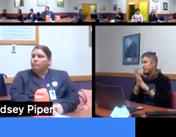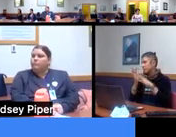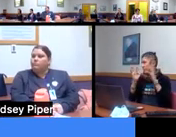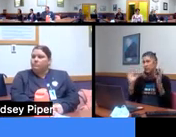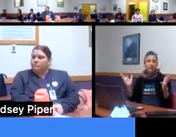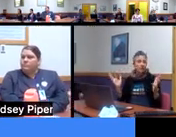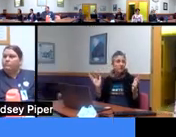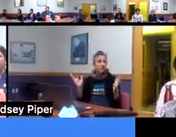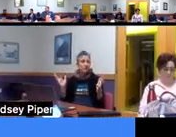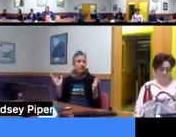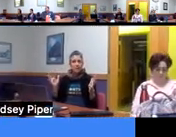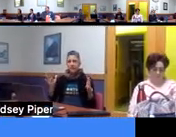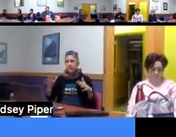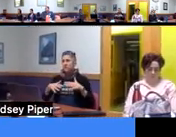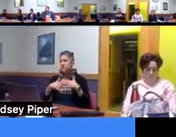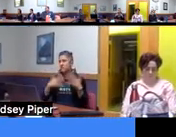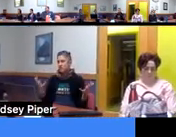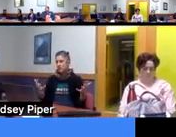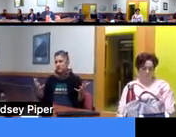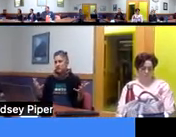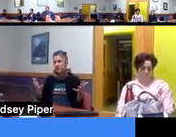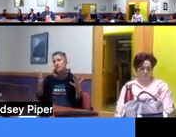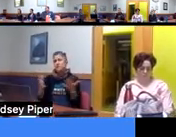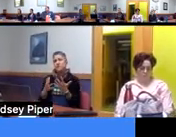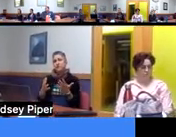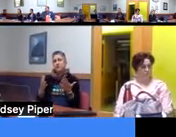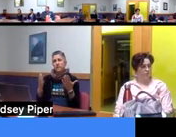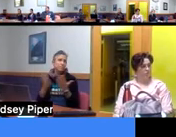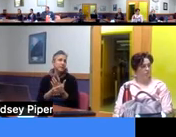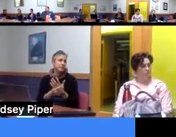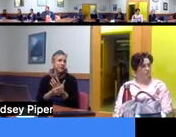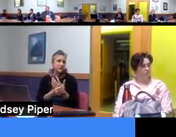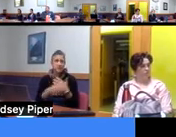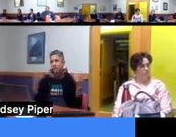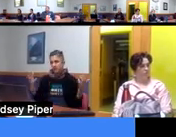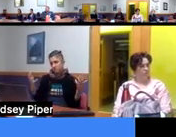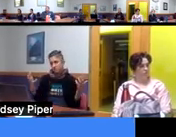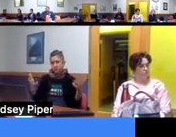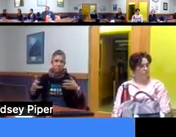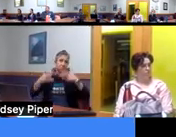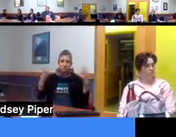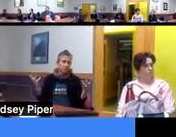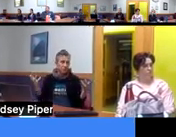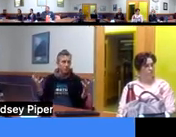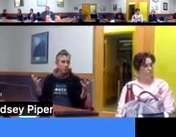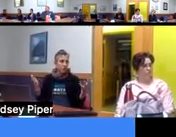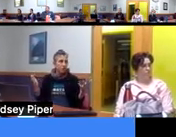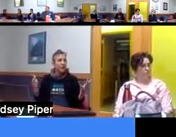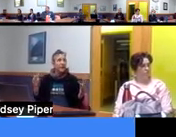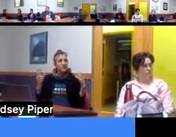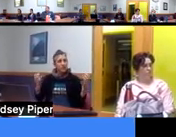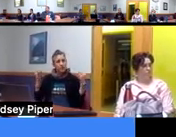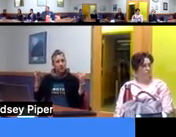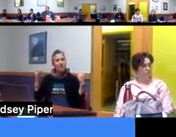when we glove up with all of our patients, because we just assume everybody has something that could make us sick in that way,